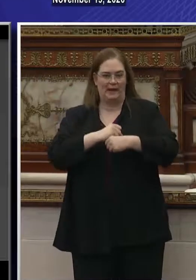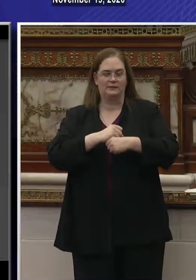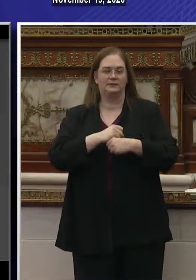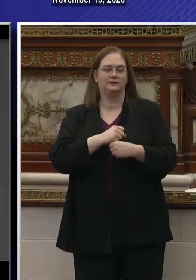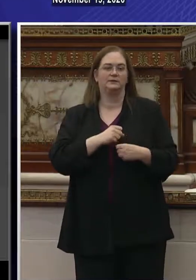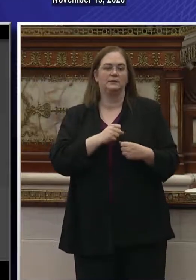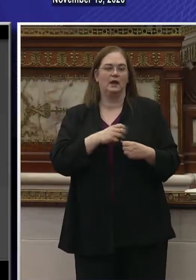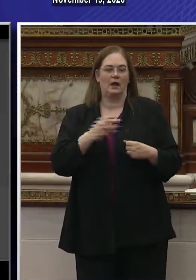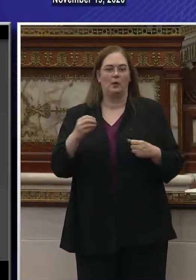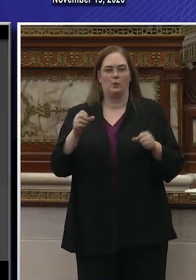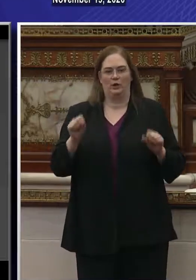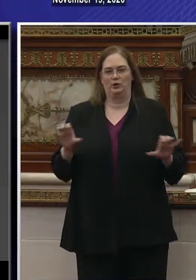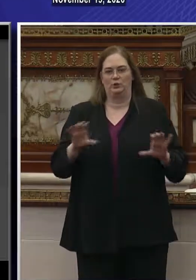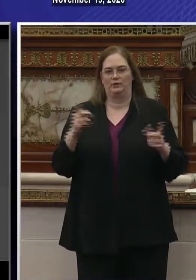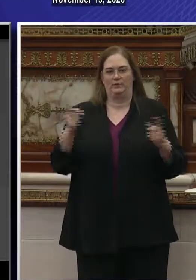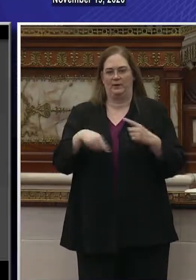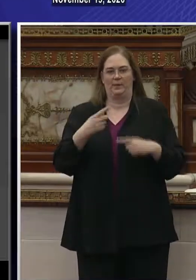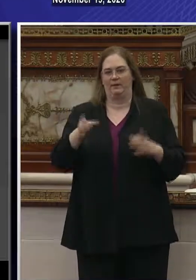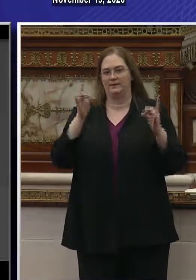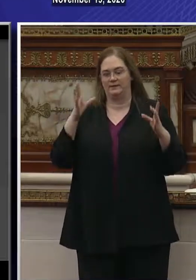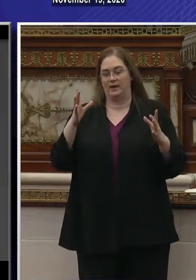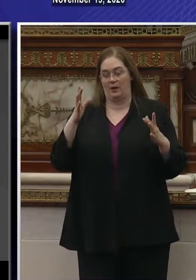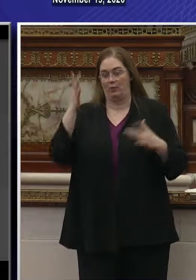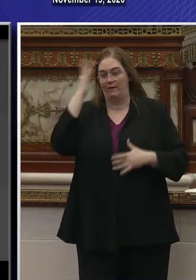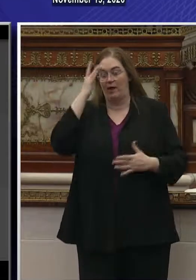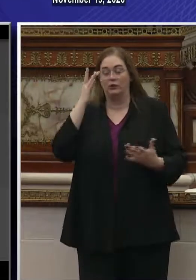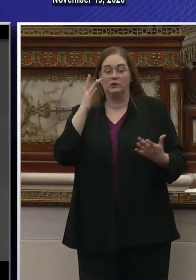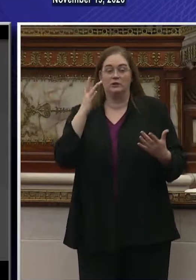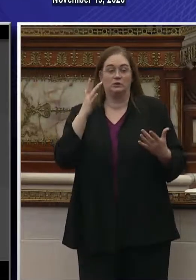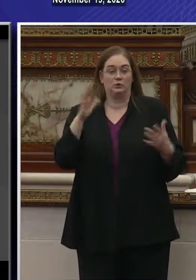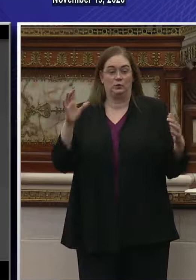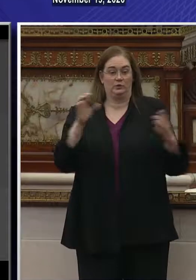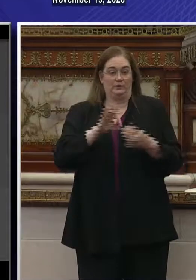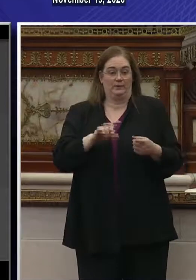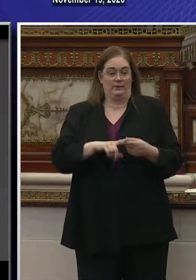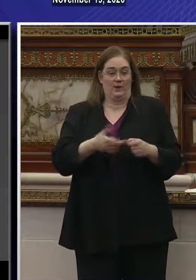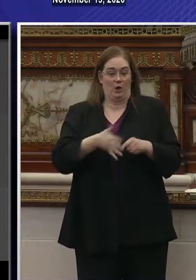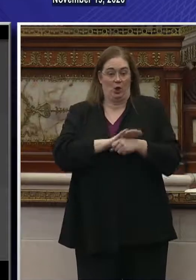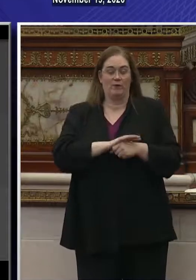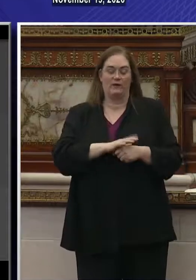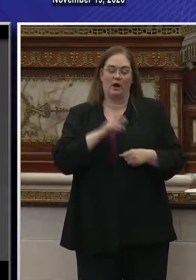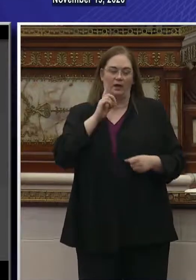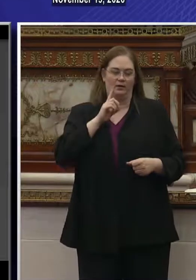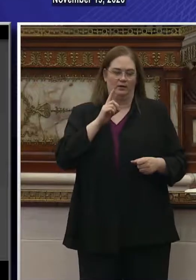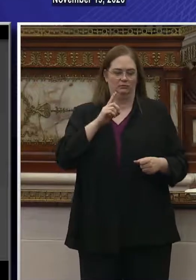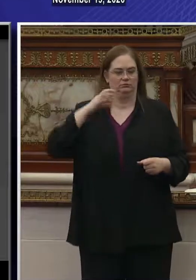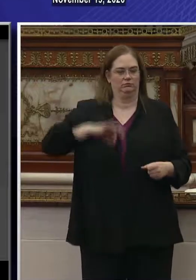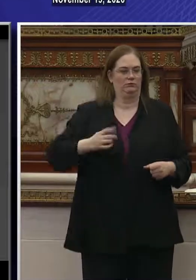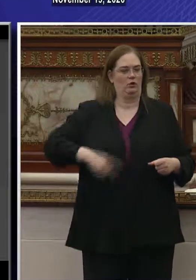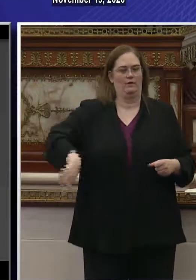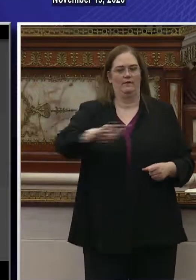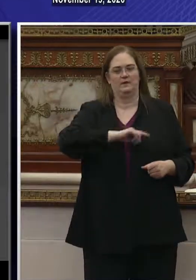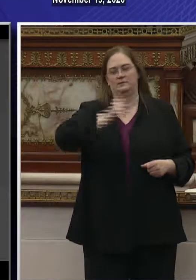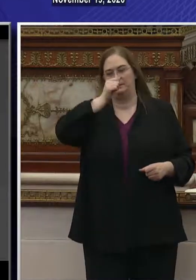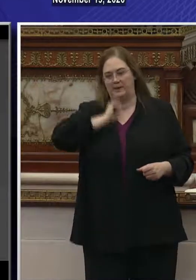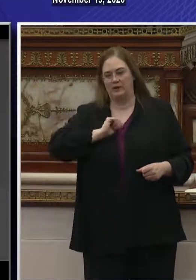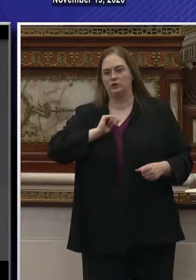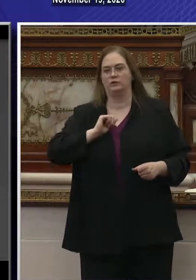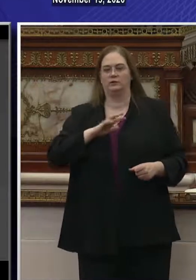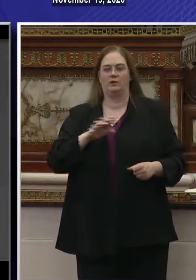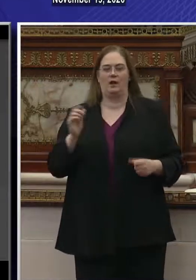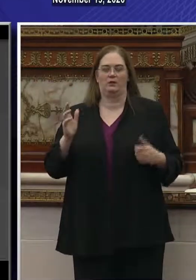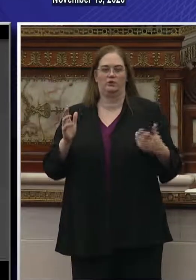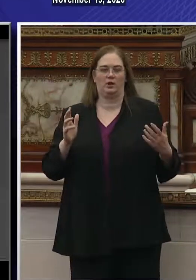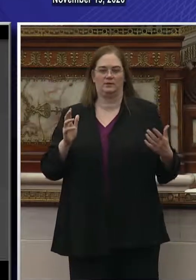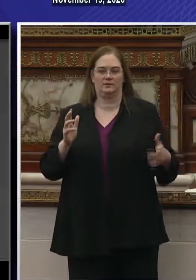and we can do something about this terrible virus, we can do something about COVID, then I think it just behooves all of us to be patient and just,